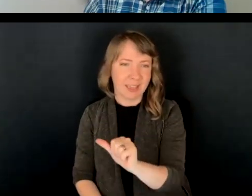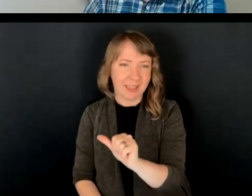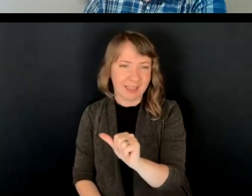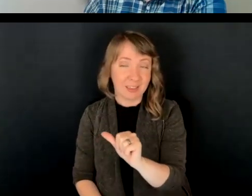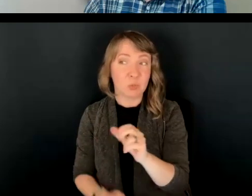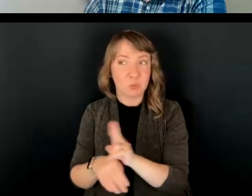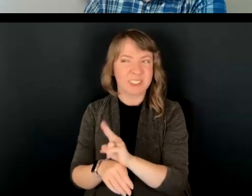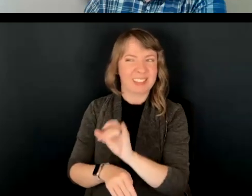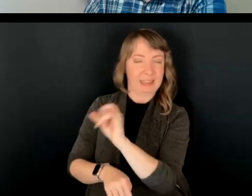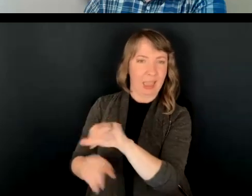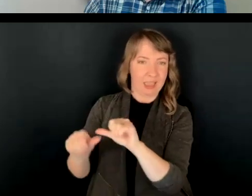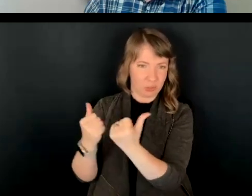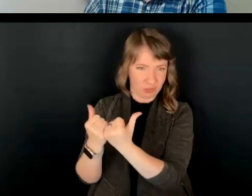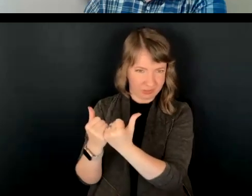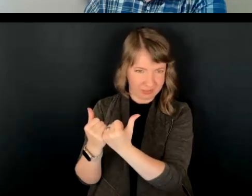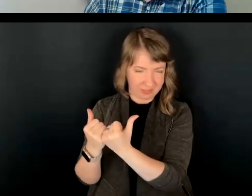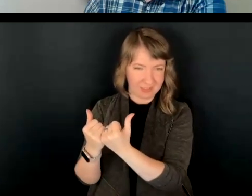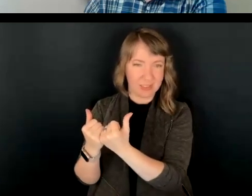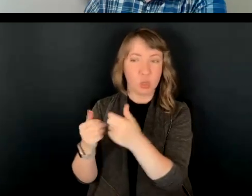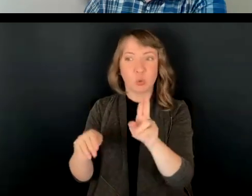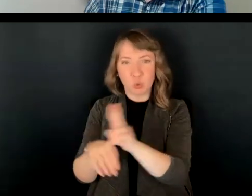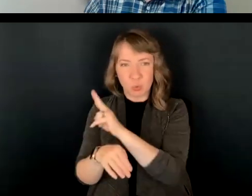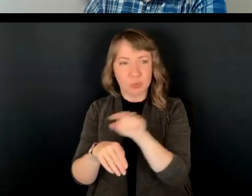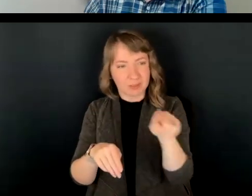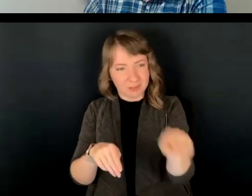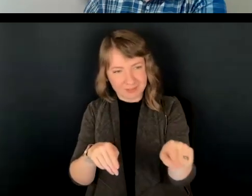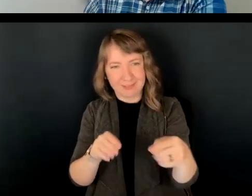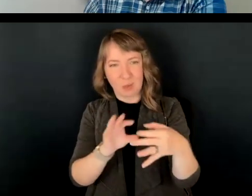GNA to actually utilize the cooperator.